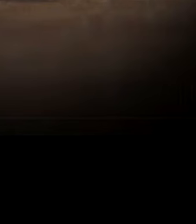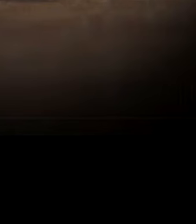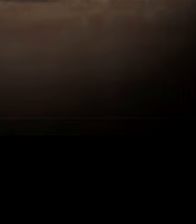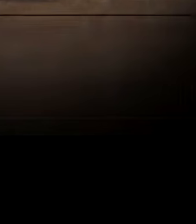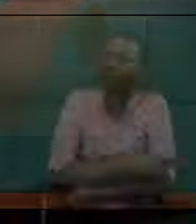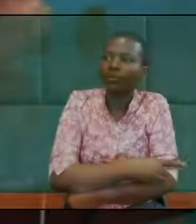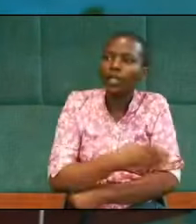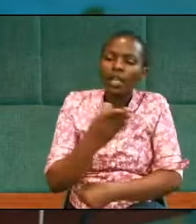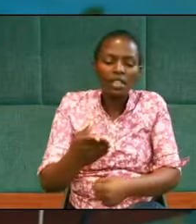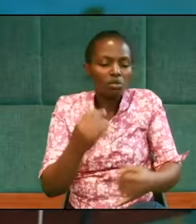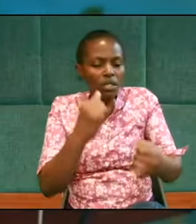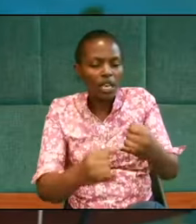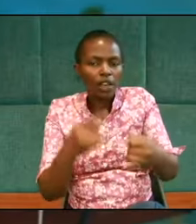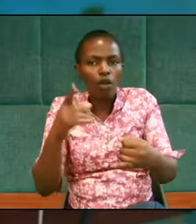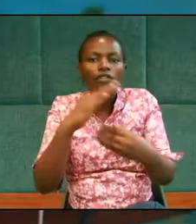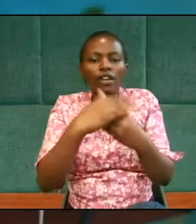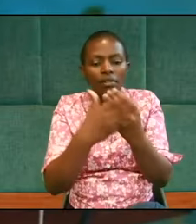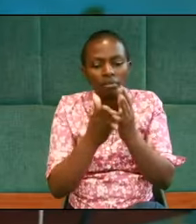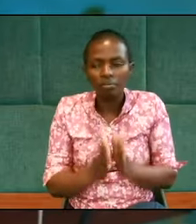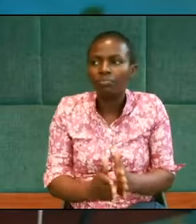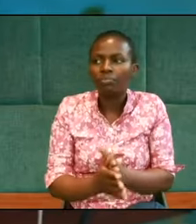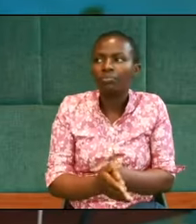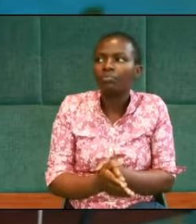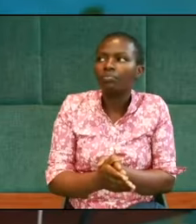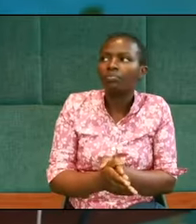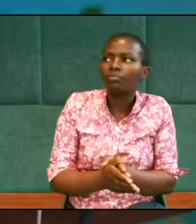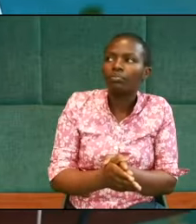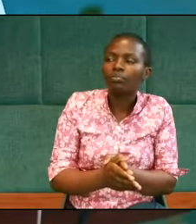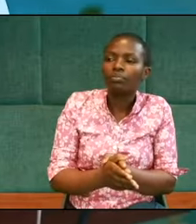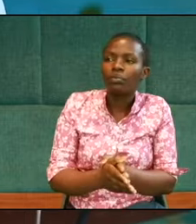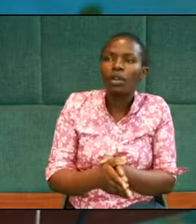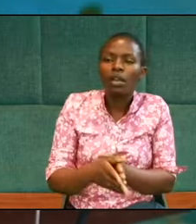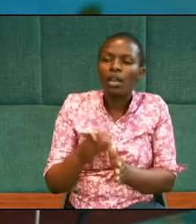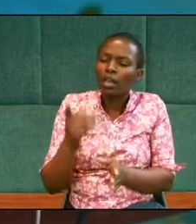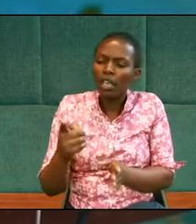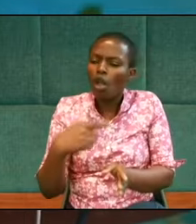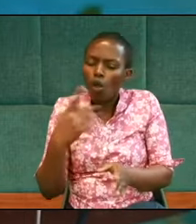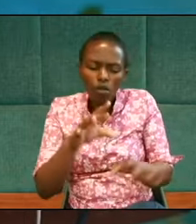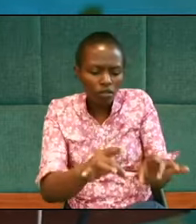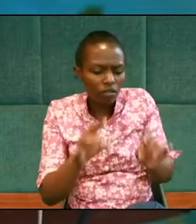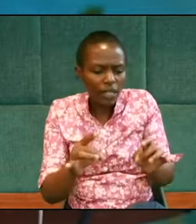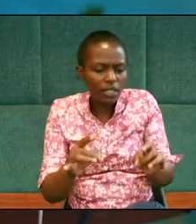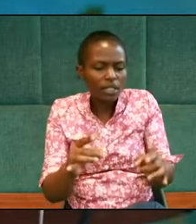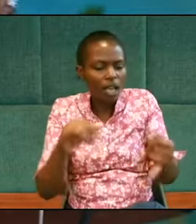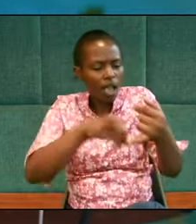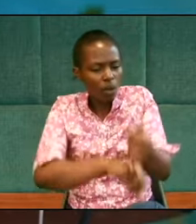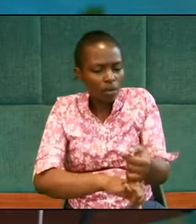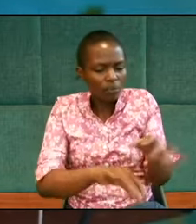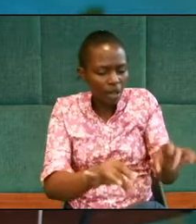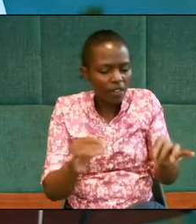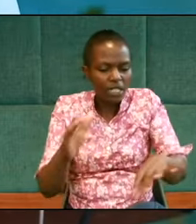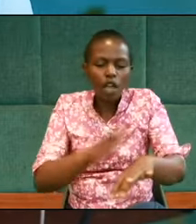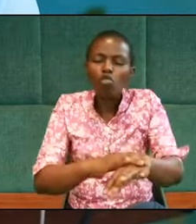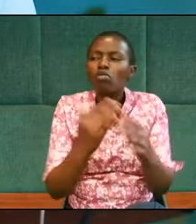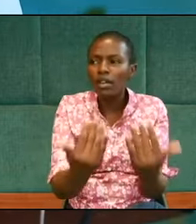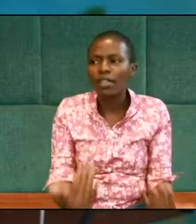This was the end of creation. He who finds a wife finds a good thing